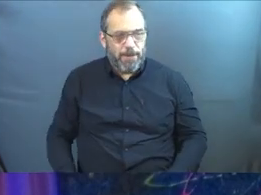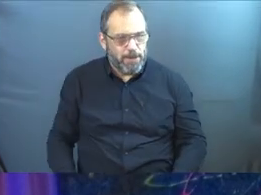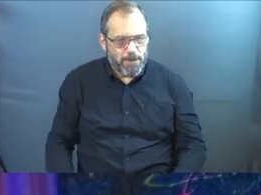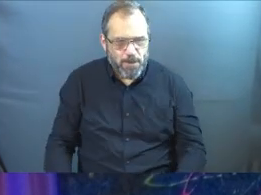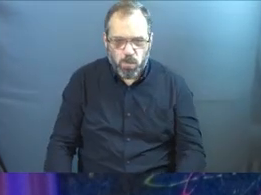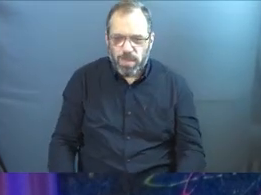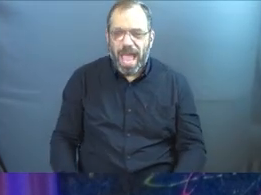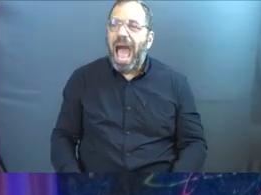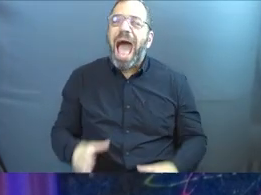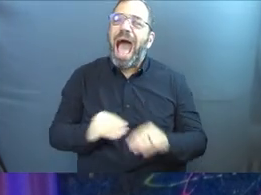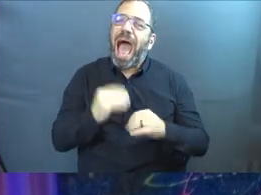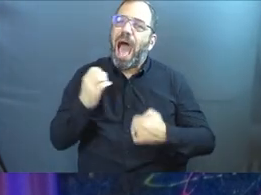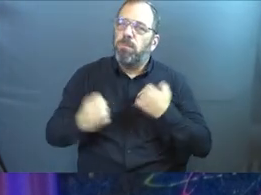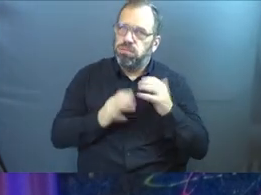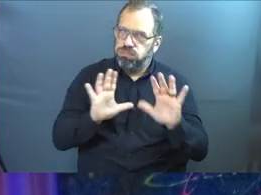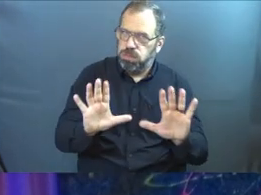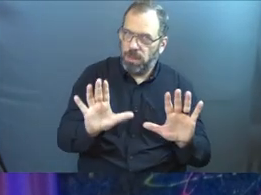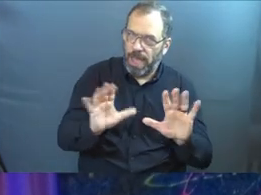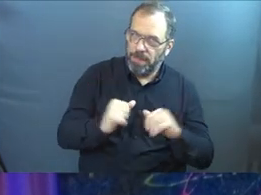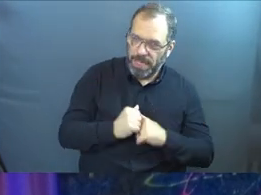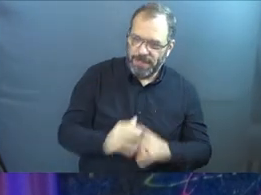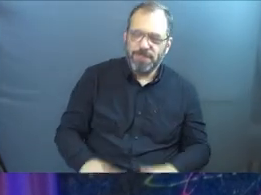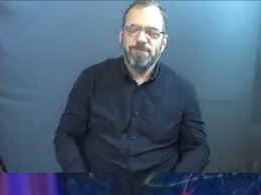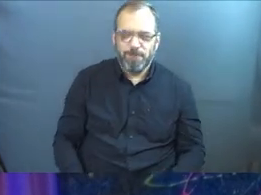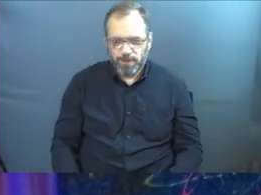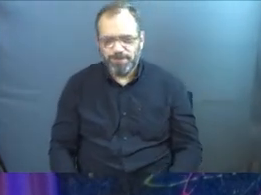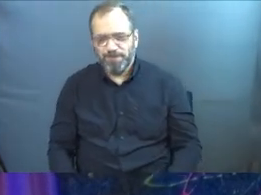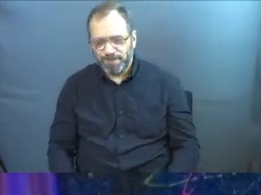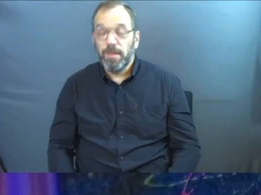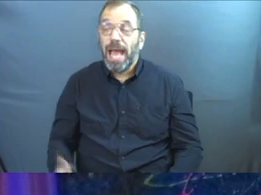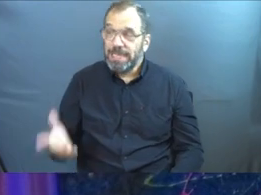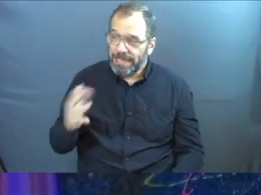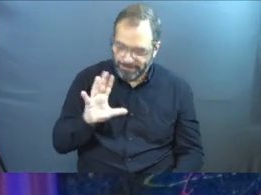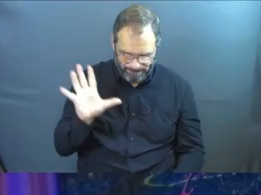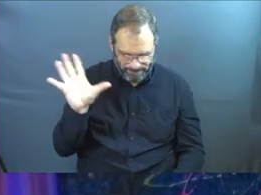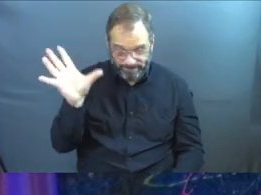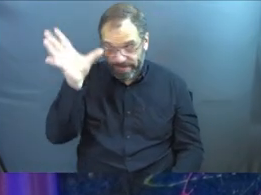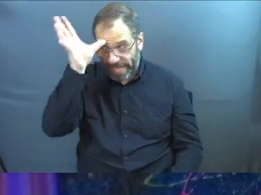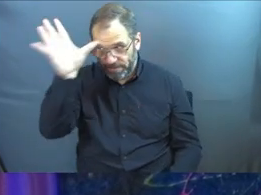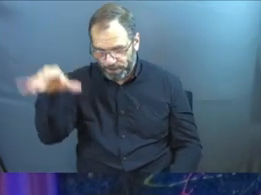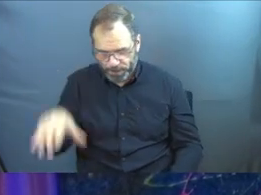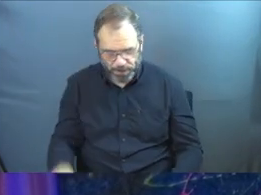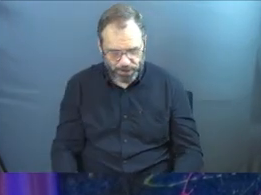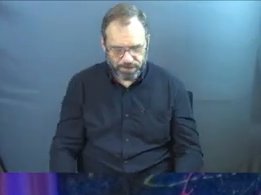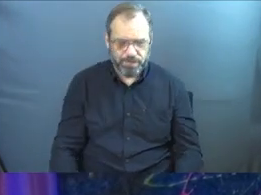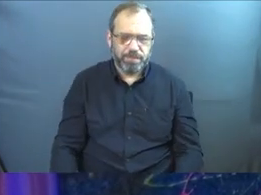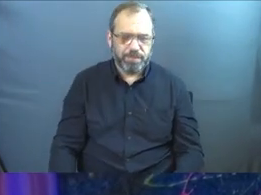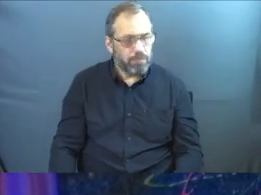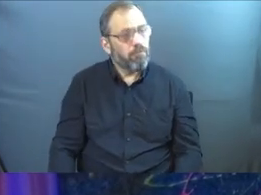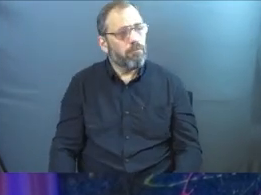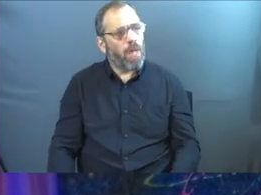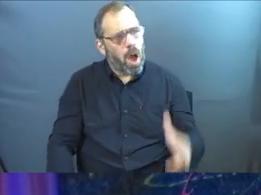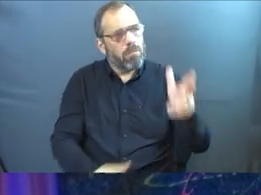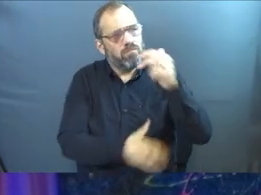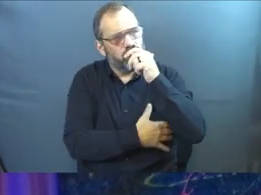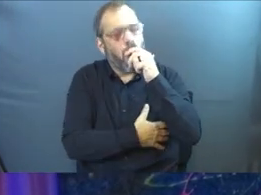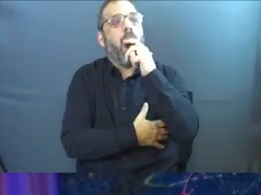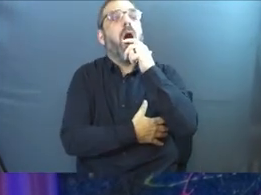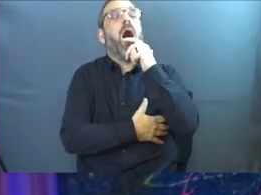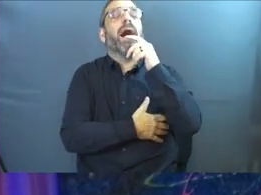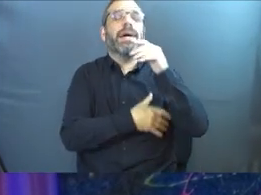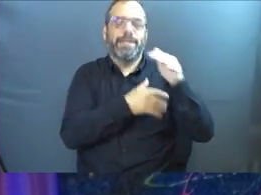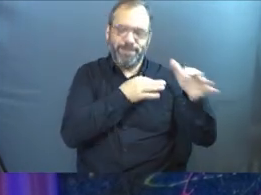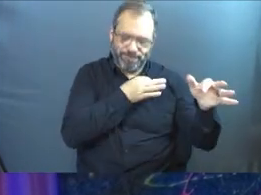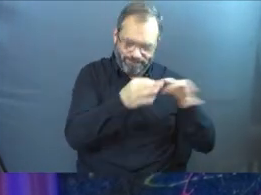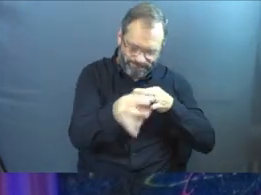I was in a more emotionally healthy place as a person at that time, and I brought the whole thing up to him. And he was able to explain